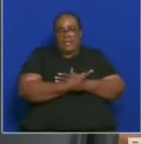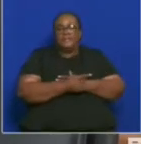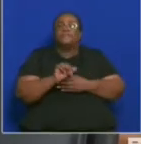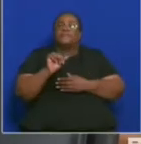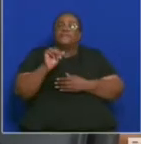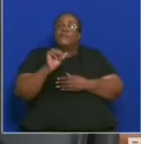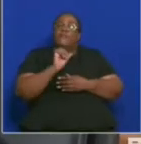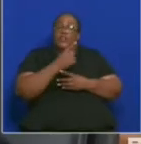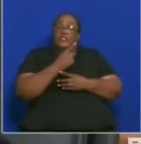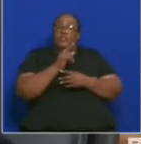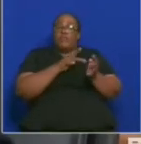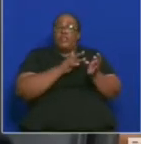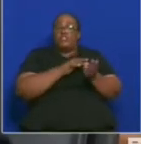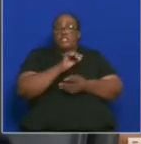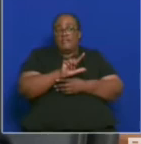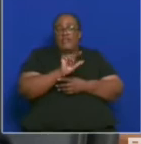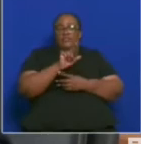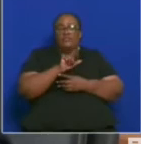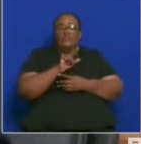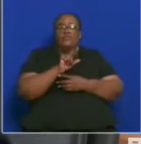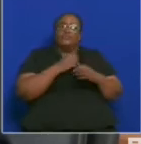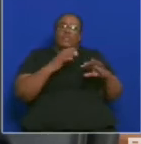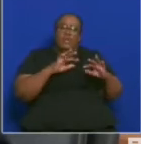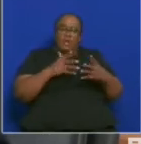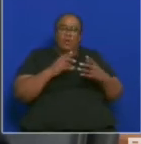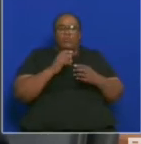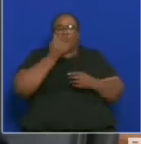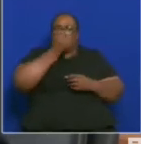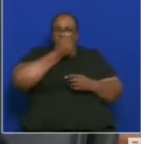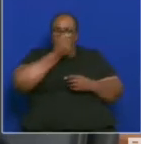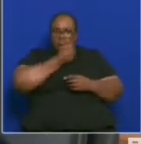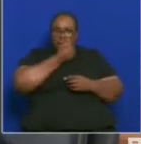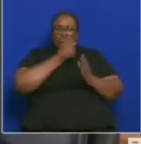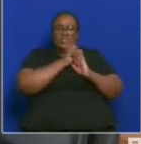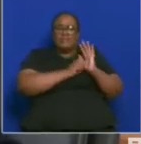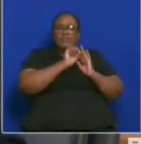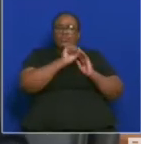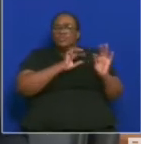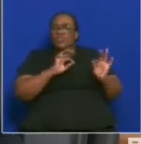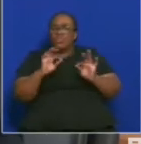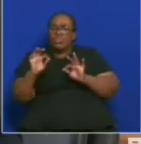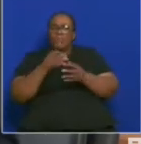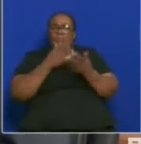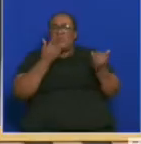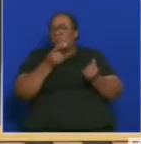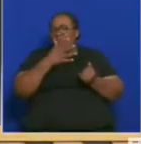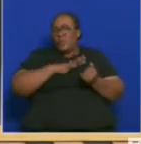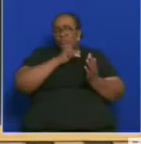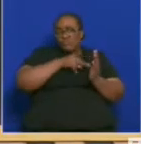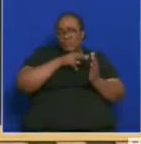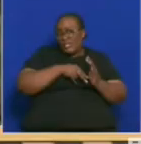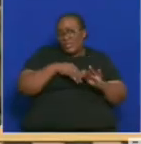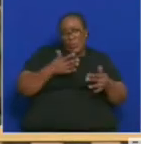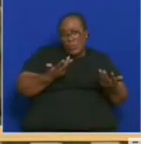of your statement. Yes. I don't know if you want to read that into the record or not. I